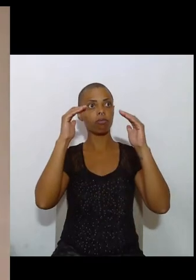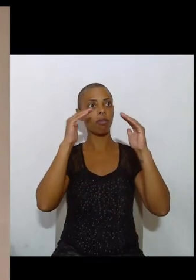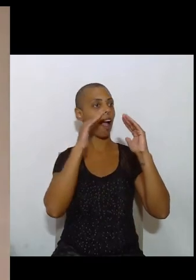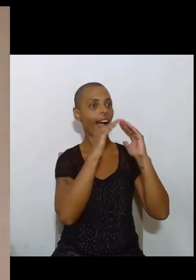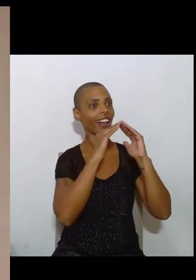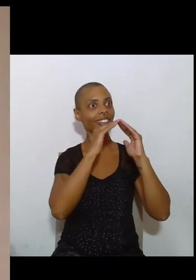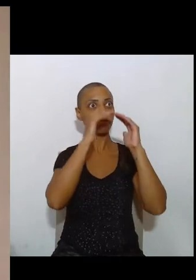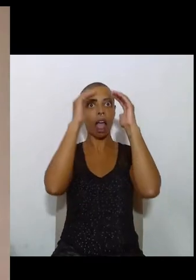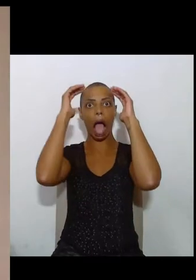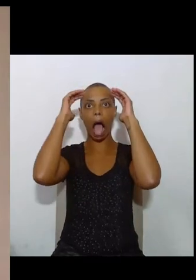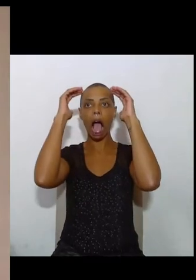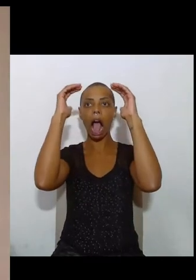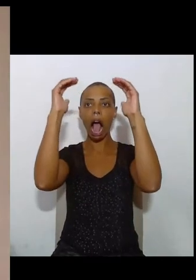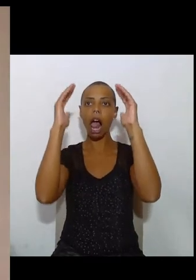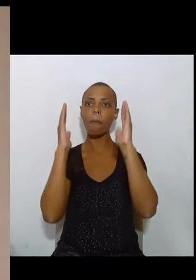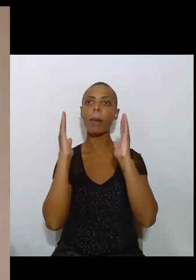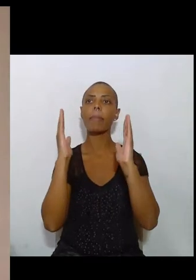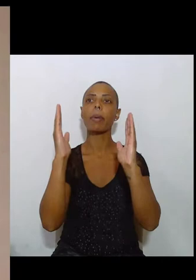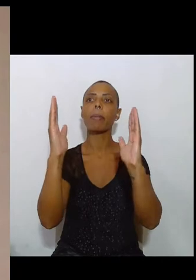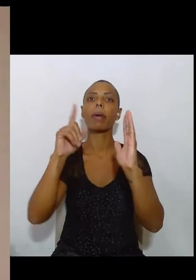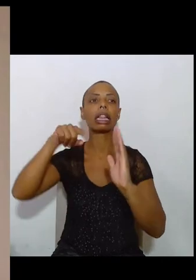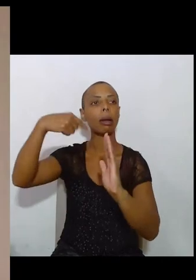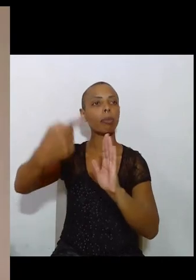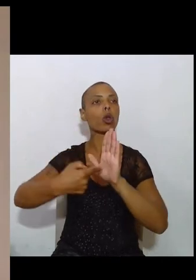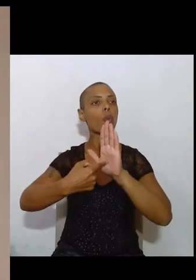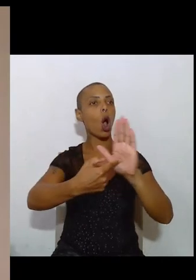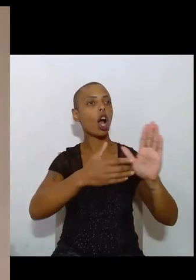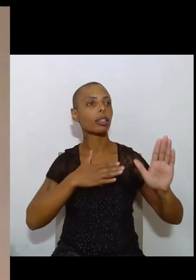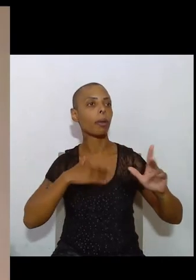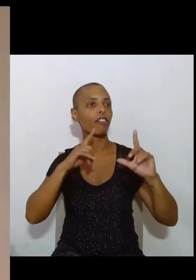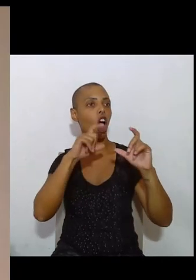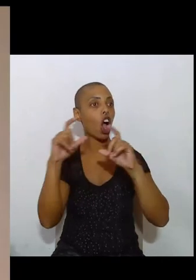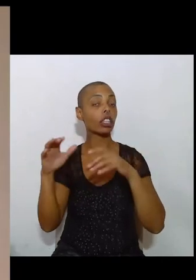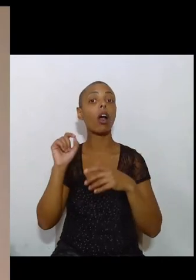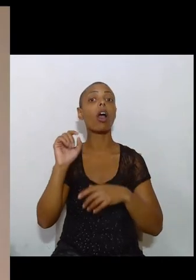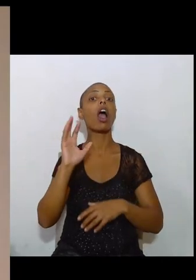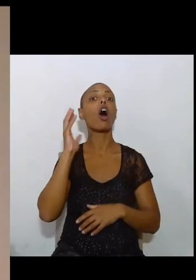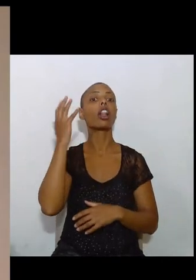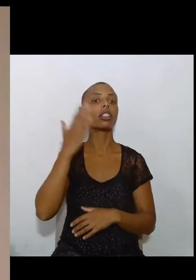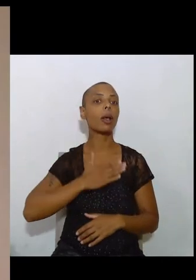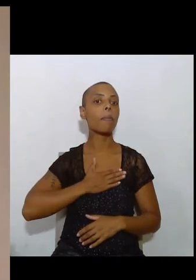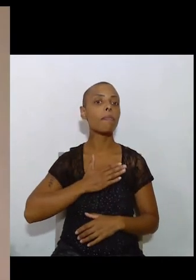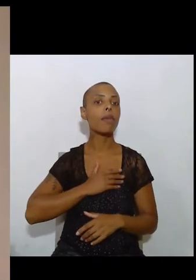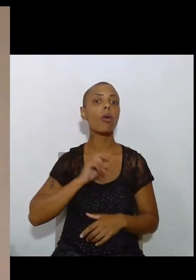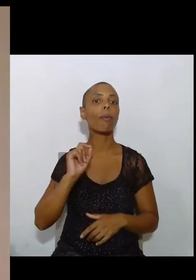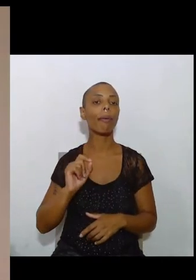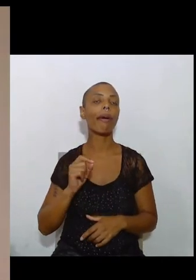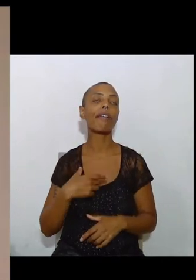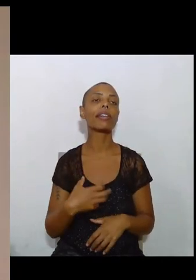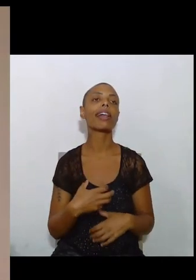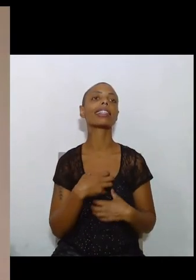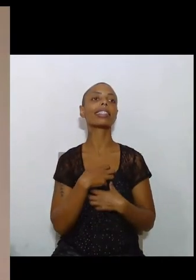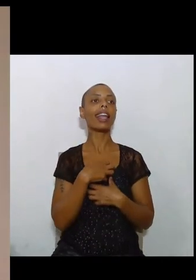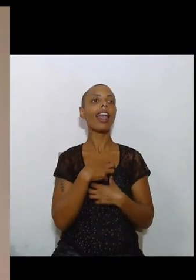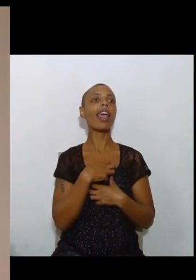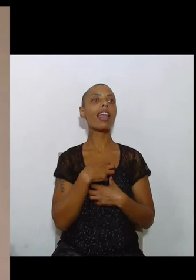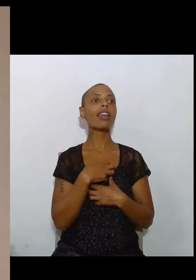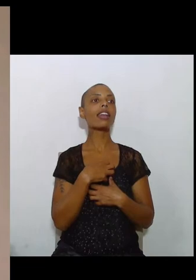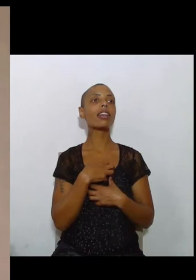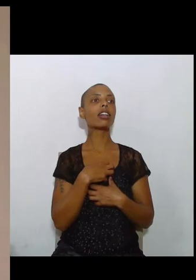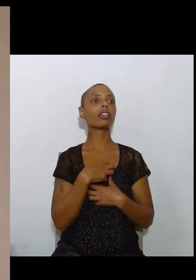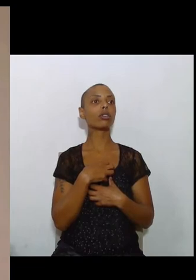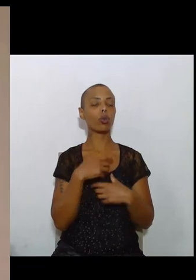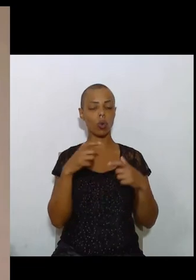then invited to bring my Works to a gallery and an exhibition so on